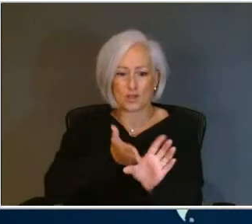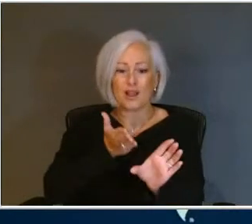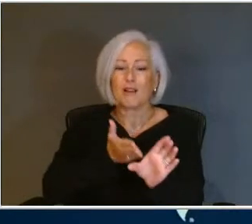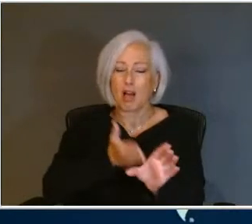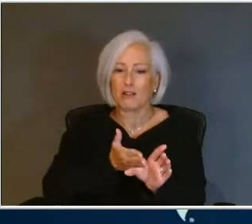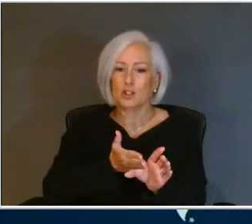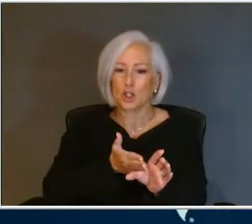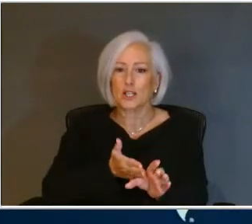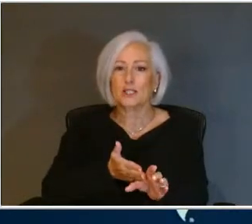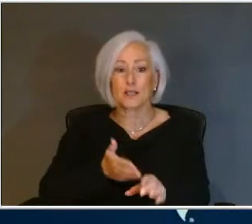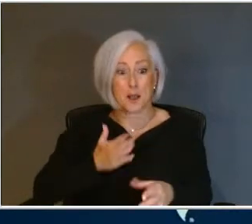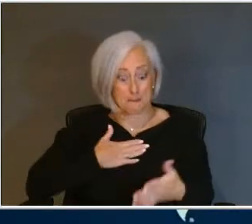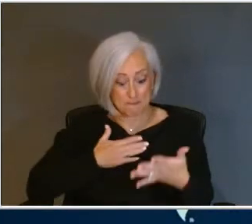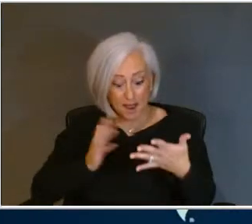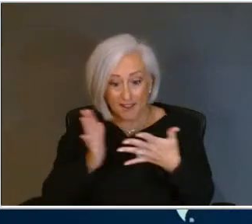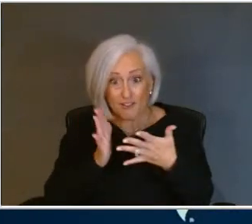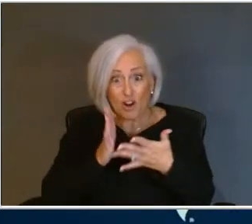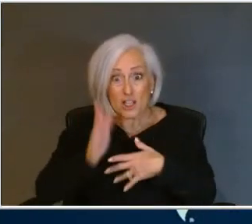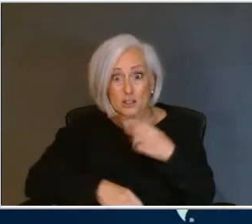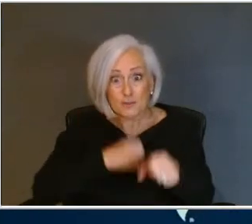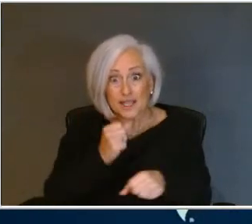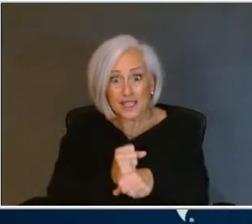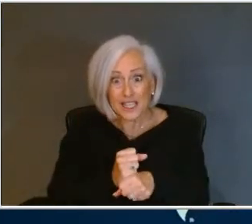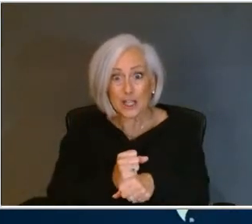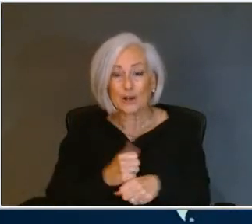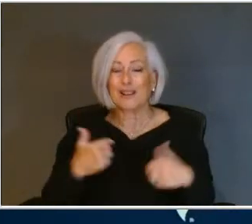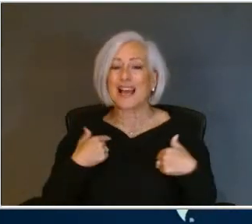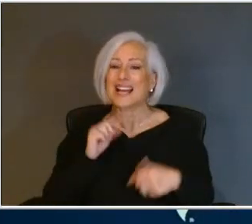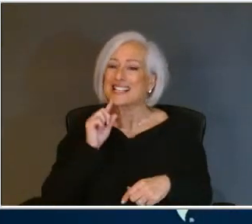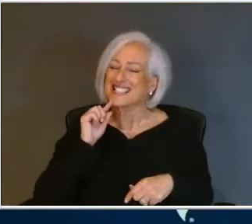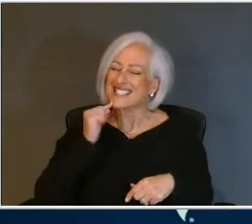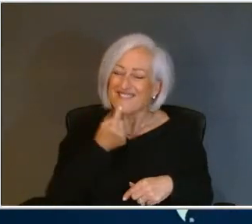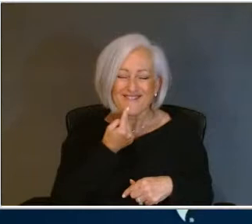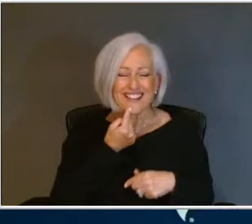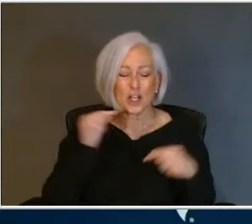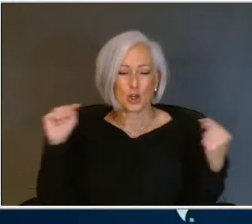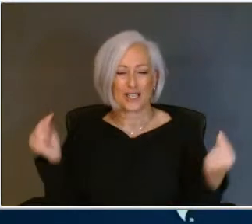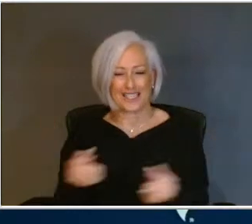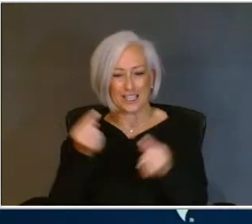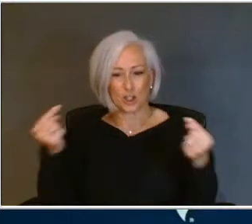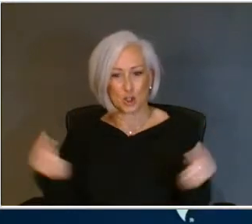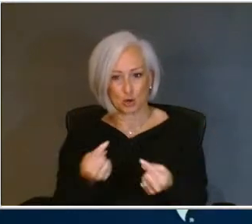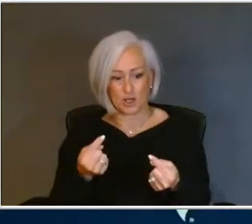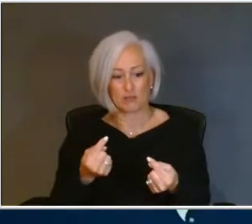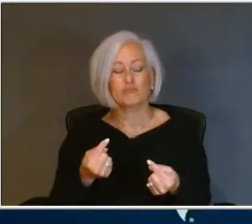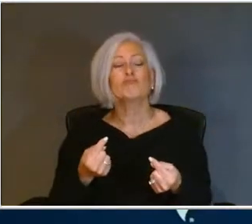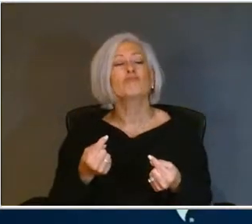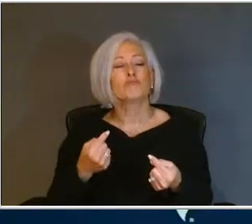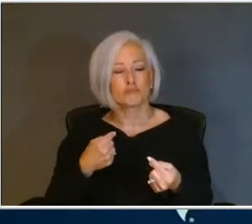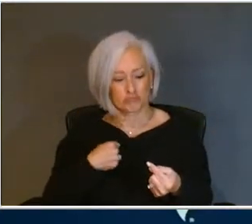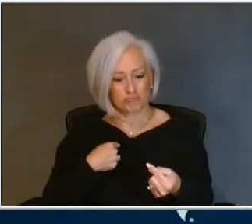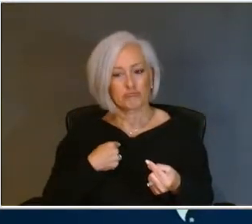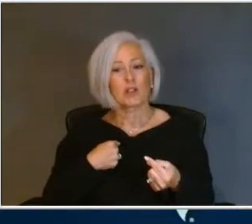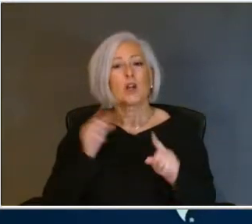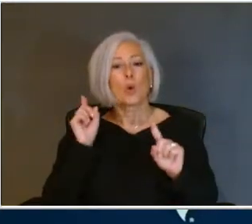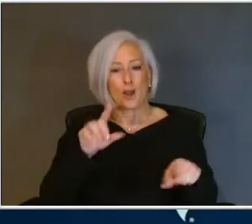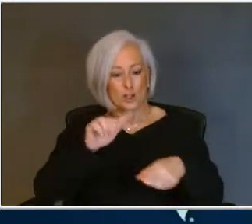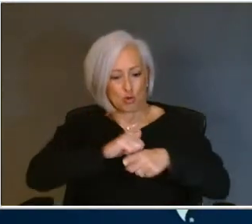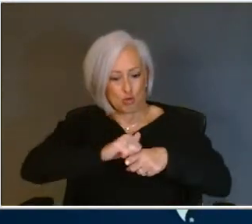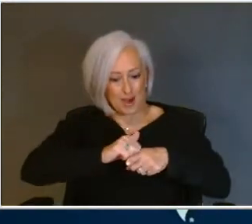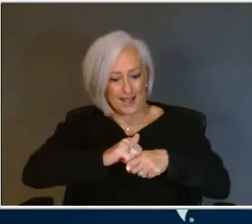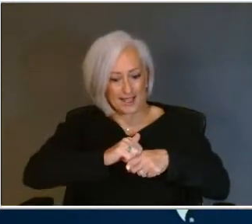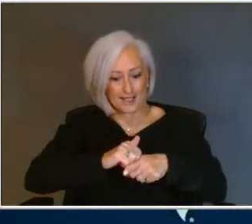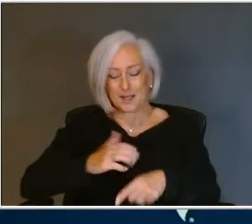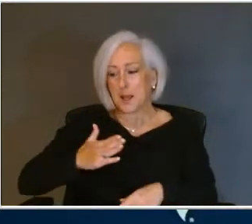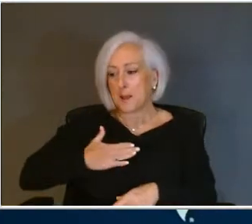year, I actually had a pretty severe injury. We were at practice, and one of my best friend and my roommate, I got tackled as I was